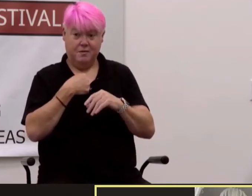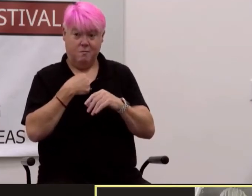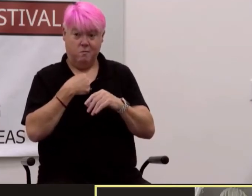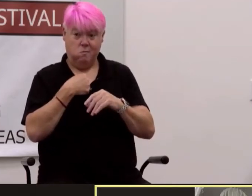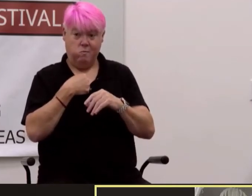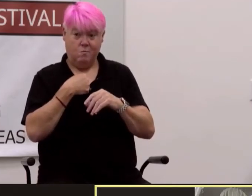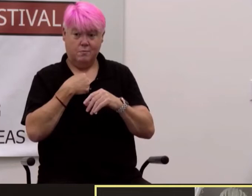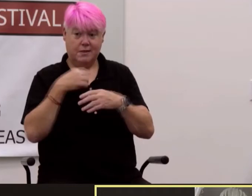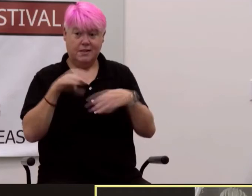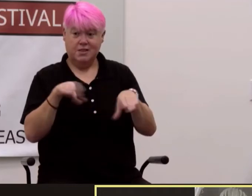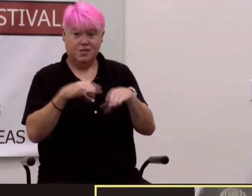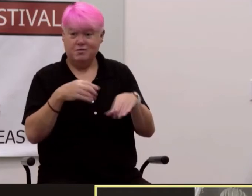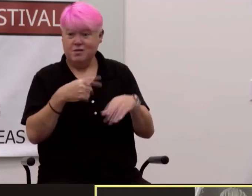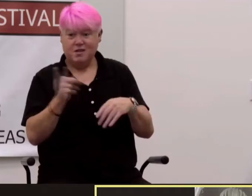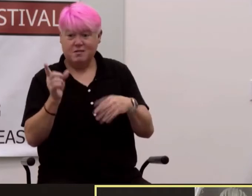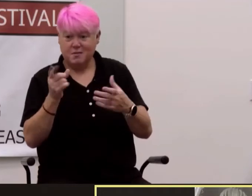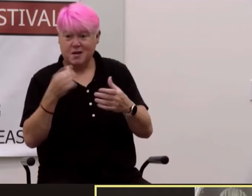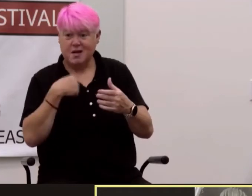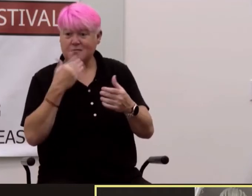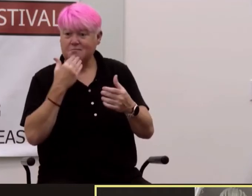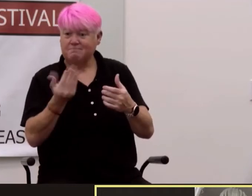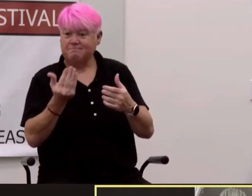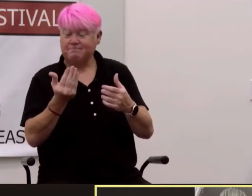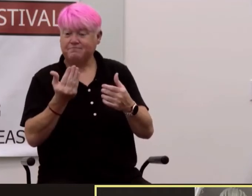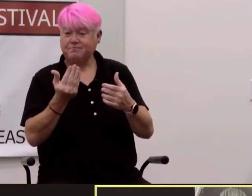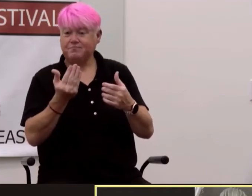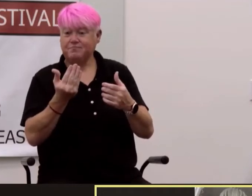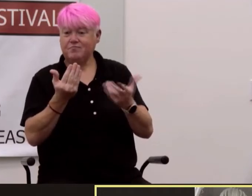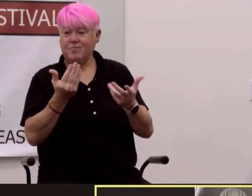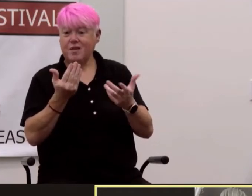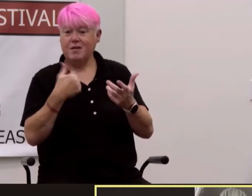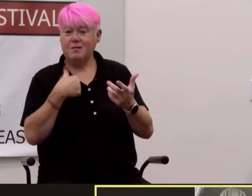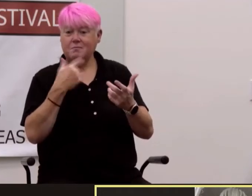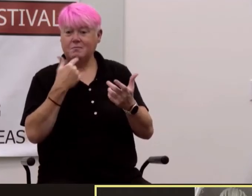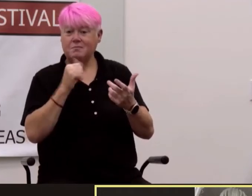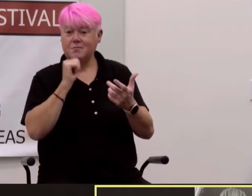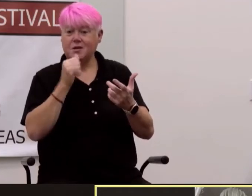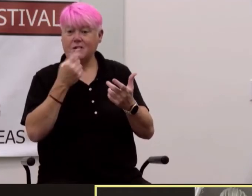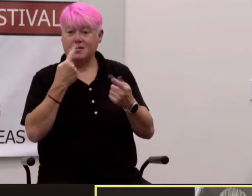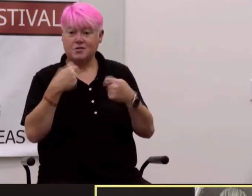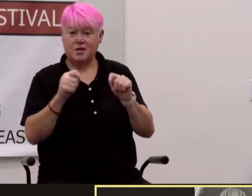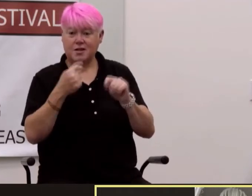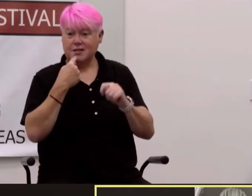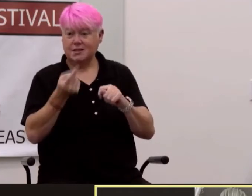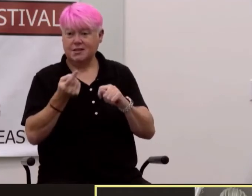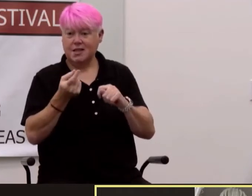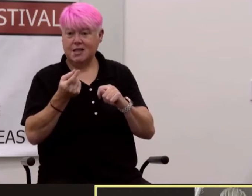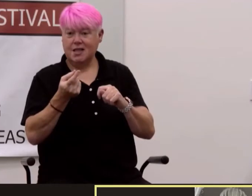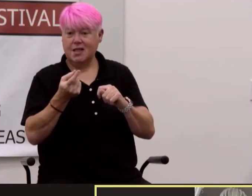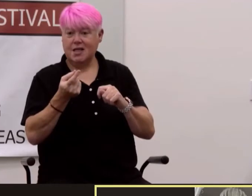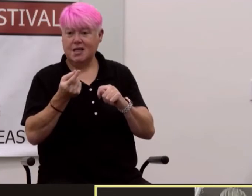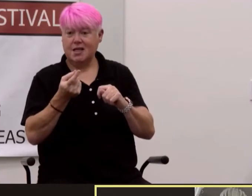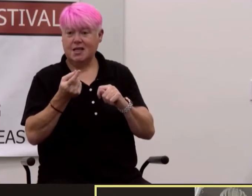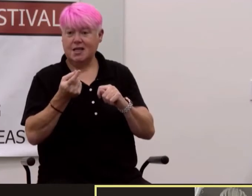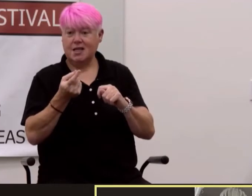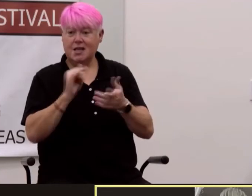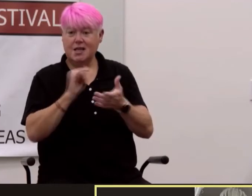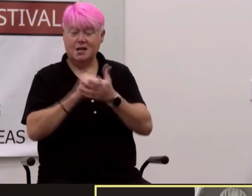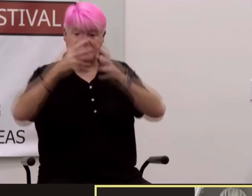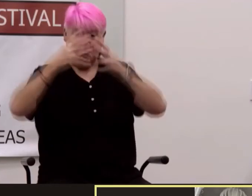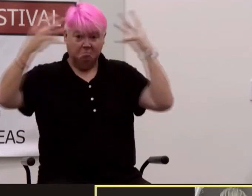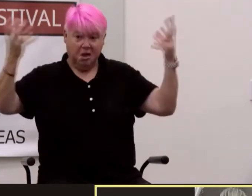just do them. I'm good at, I'm not trying to say that I don't want to sound big-headed by saying